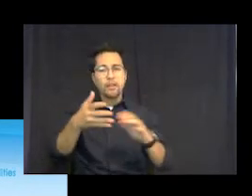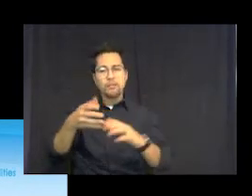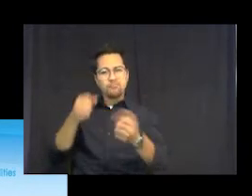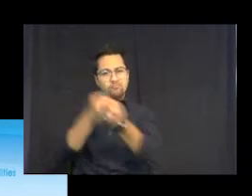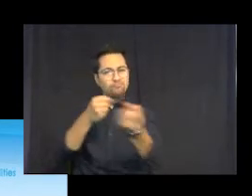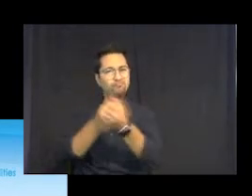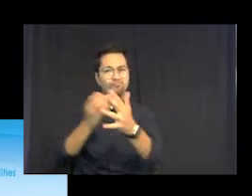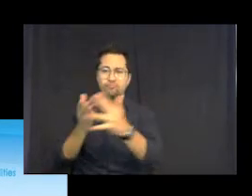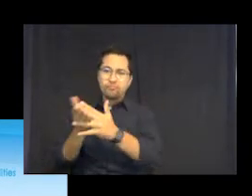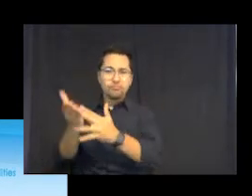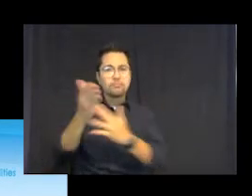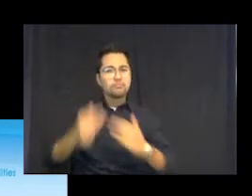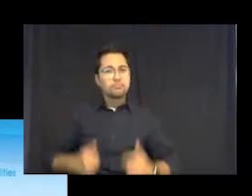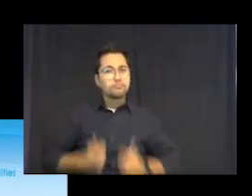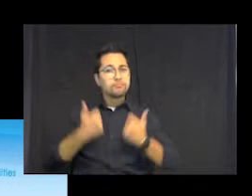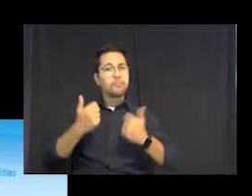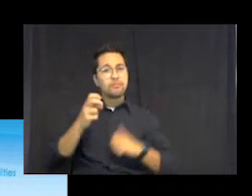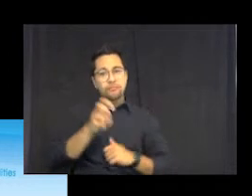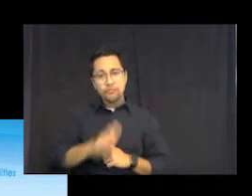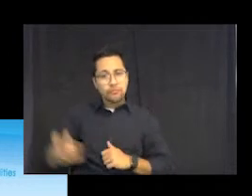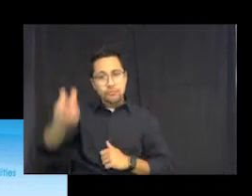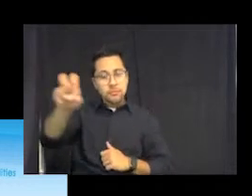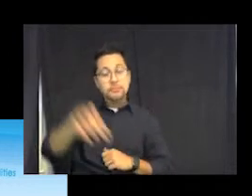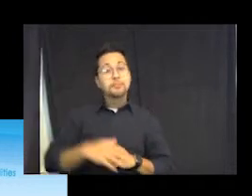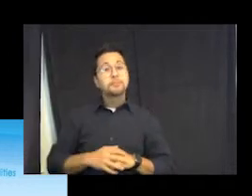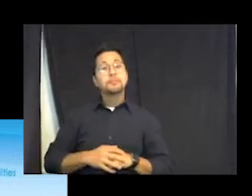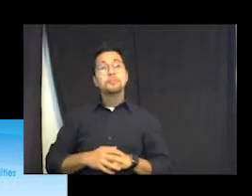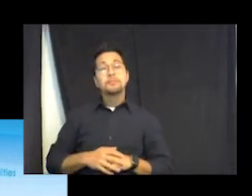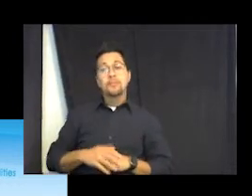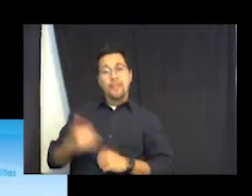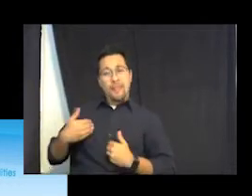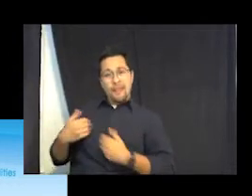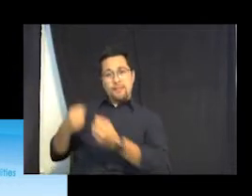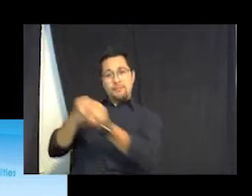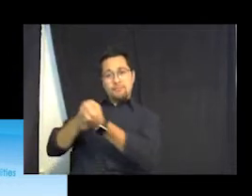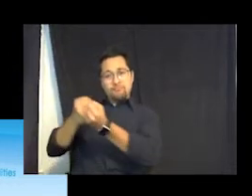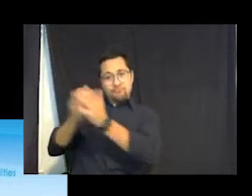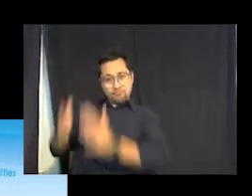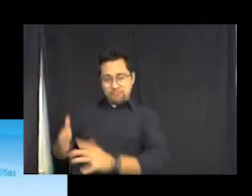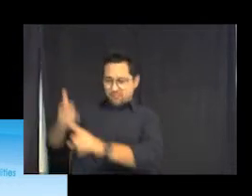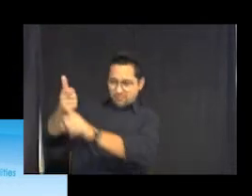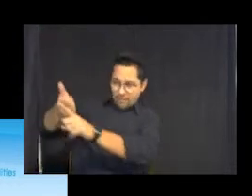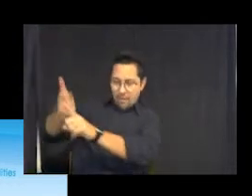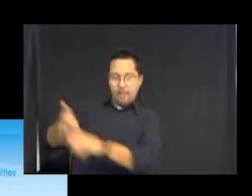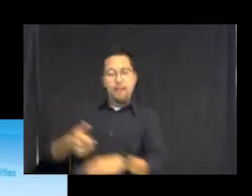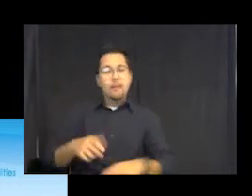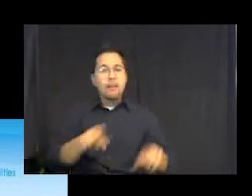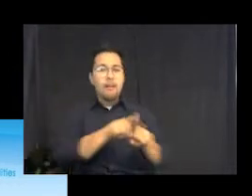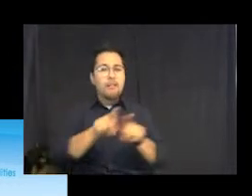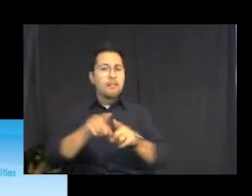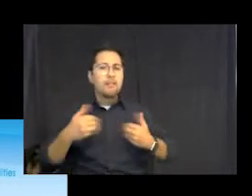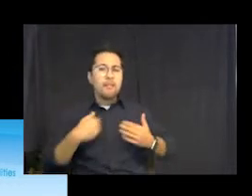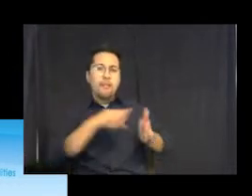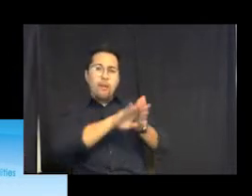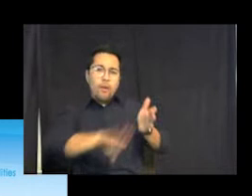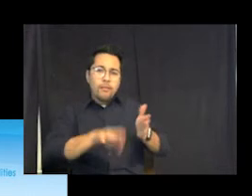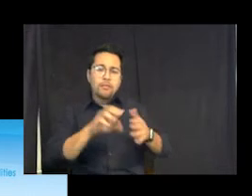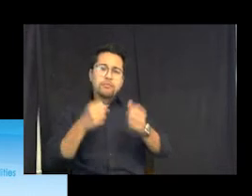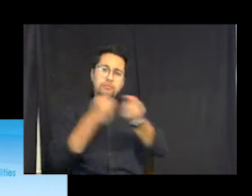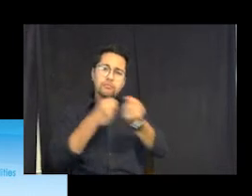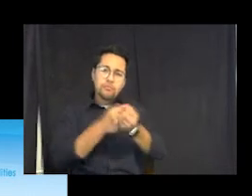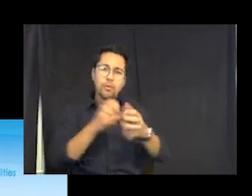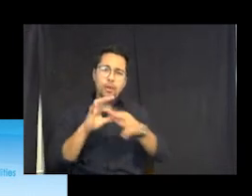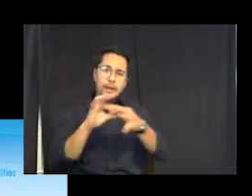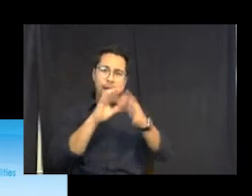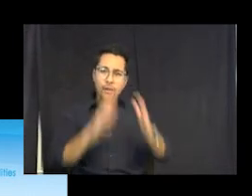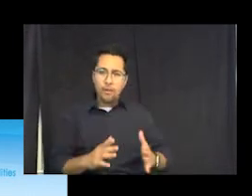Journeys. Our speakers today are self-advocates, and we also have a waiver support coordinator, CDC Plus